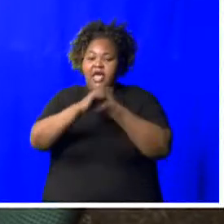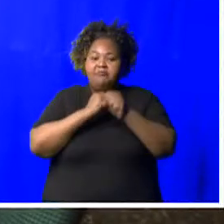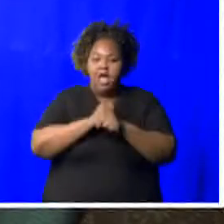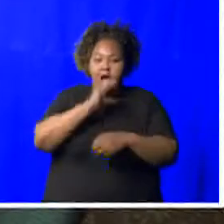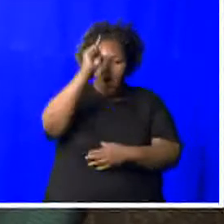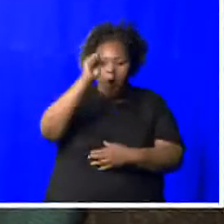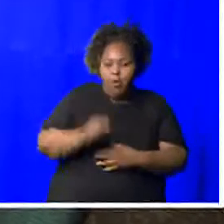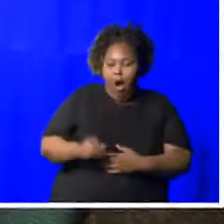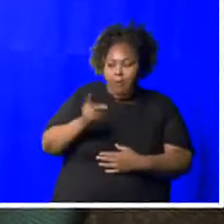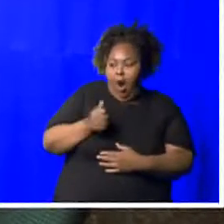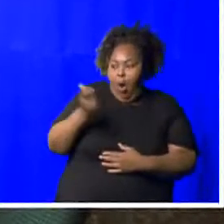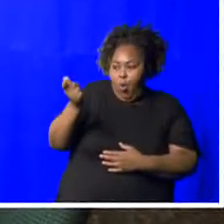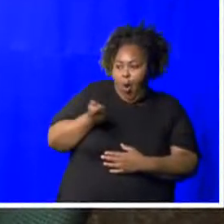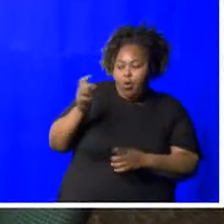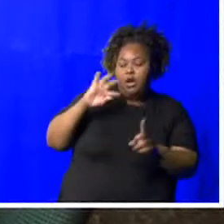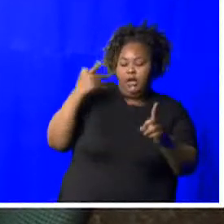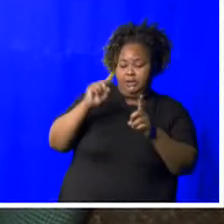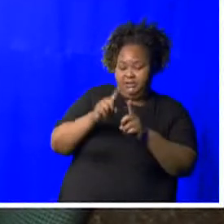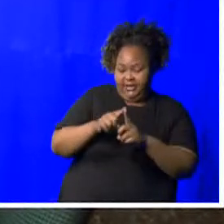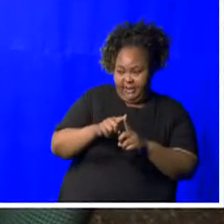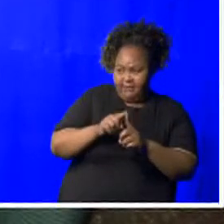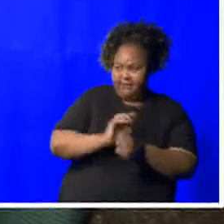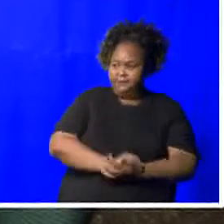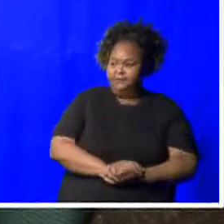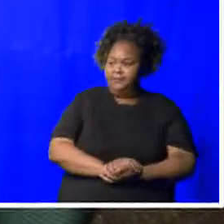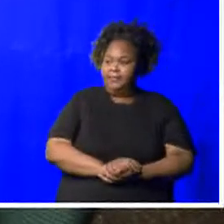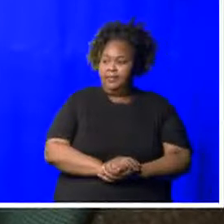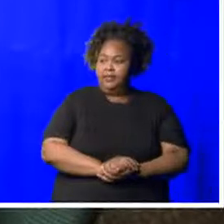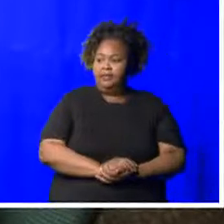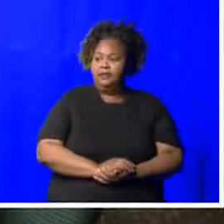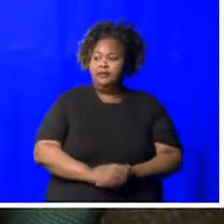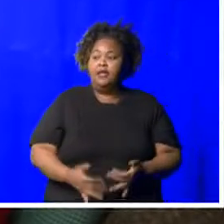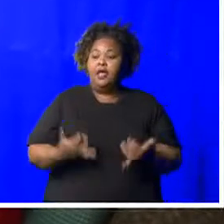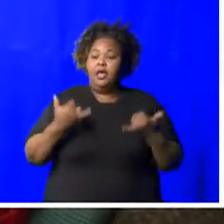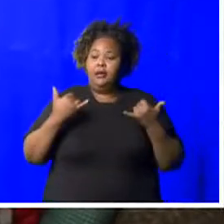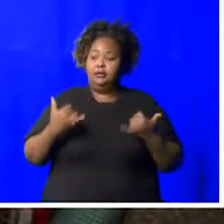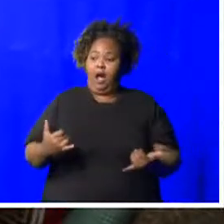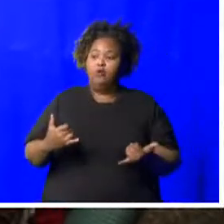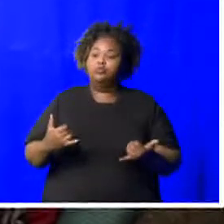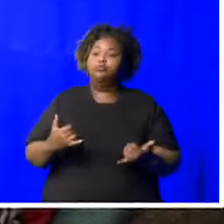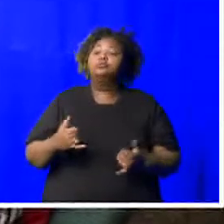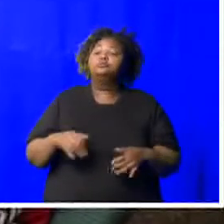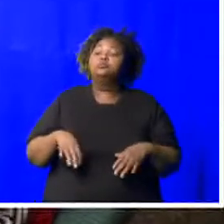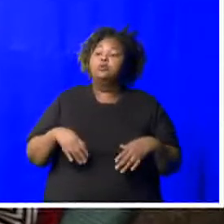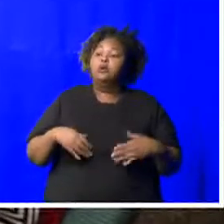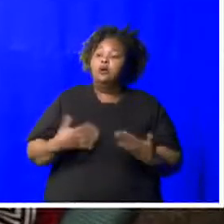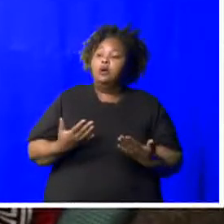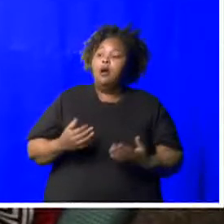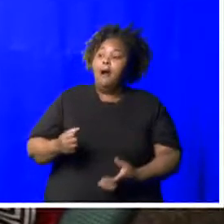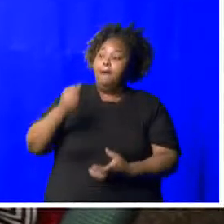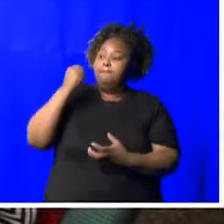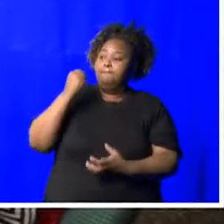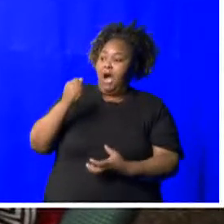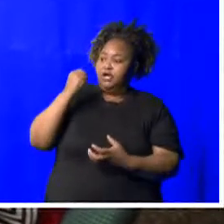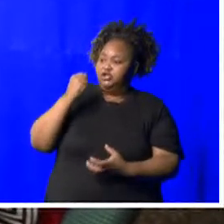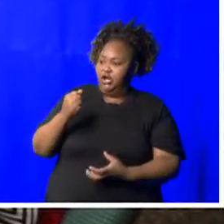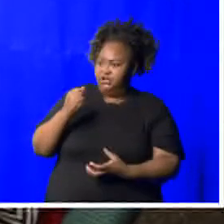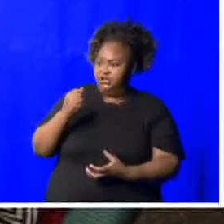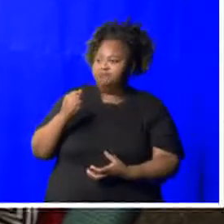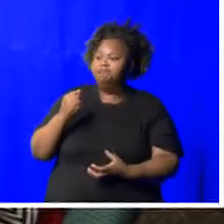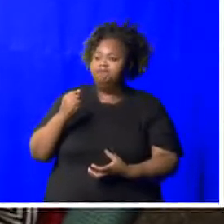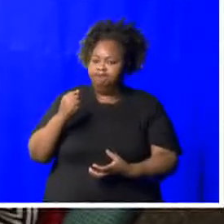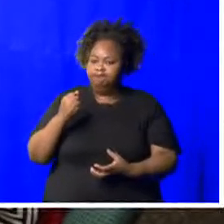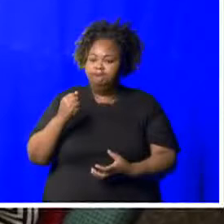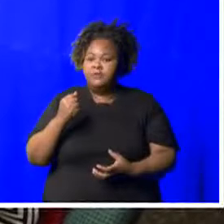entrusted to me as a Minister of Finance, I now present to this August House the budget estimates for the financial year